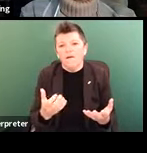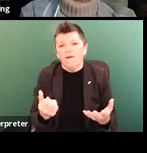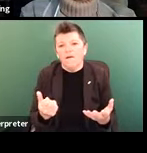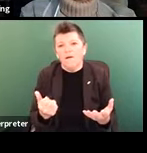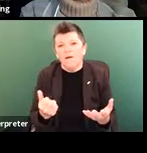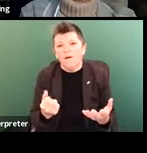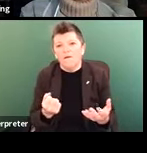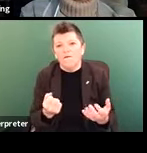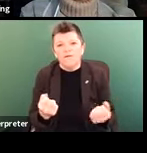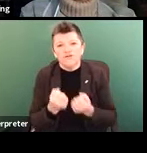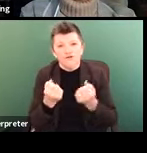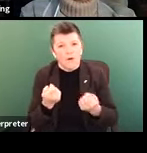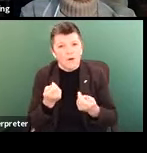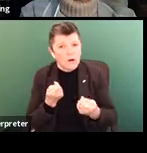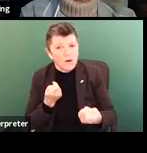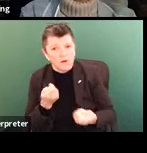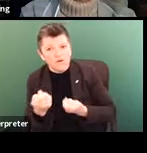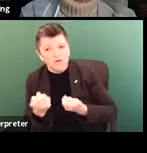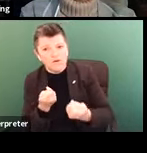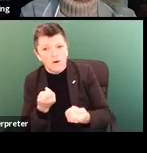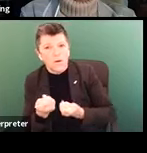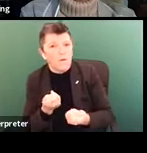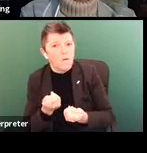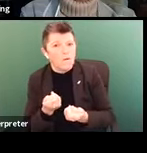control over some